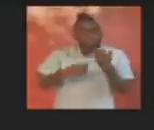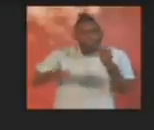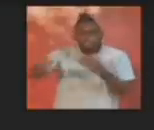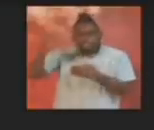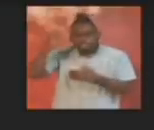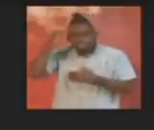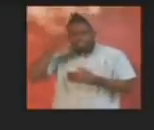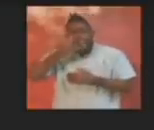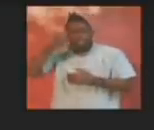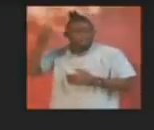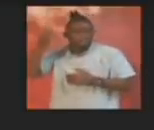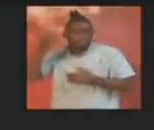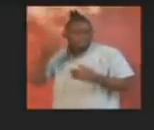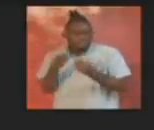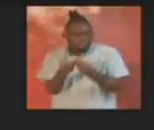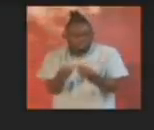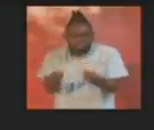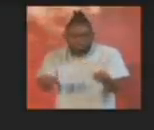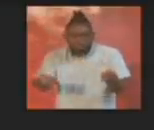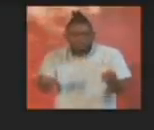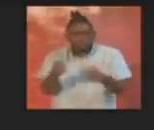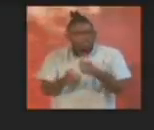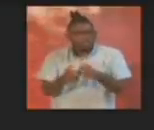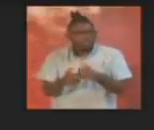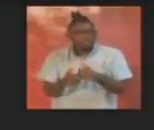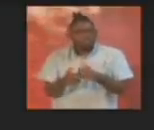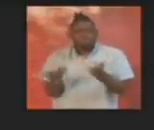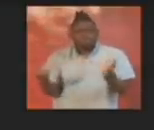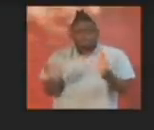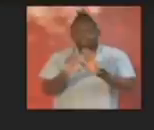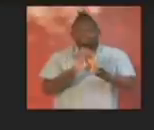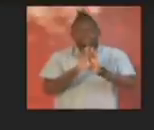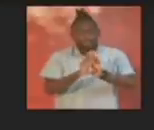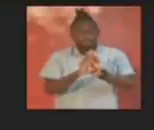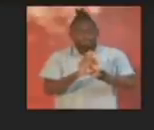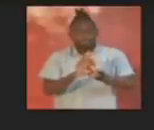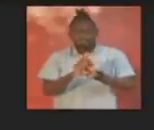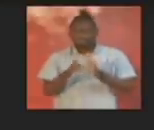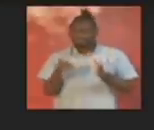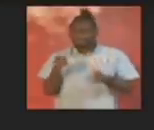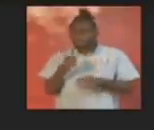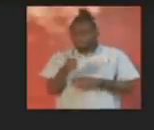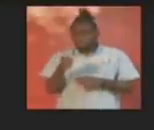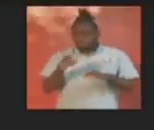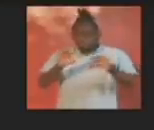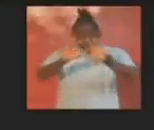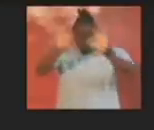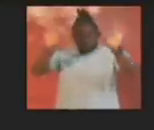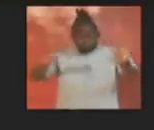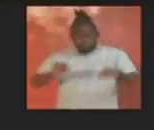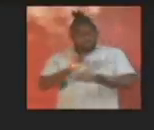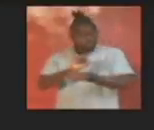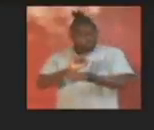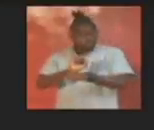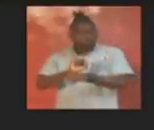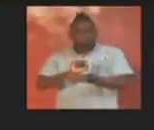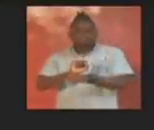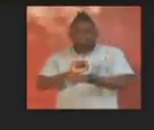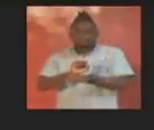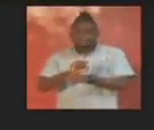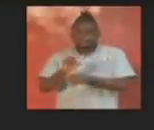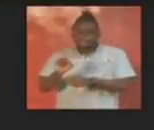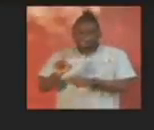heard a moment ago the suggestion, for example, that the pharmaceutical manufacturers could give up their